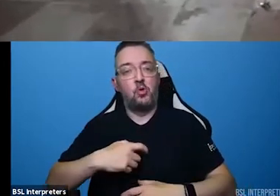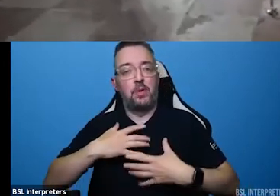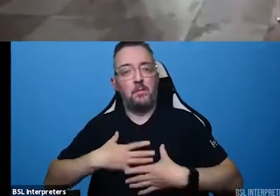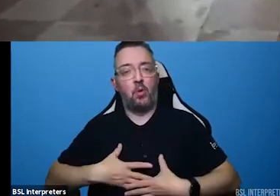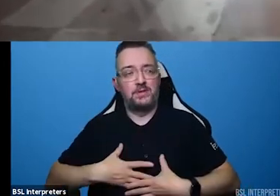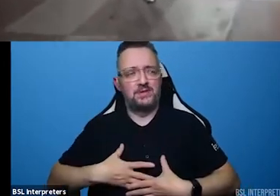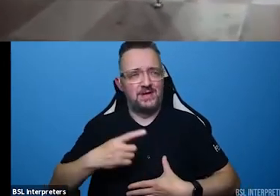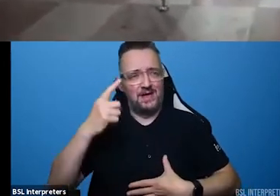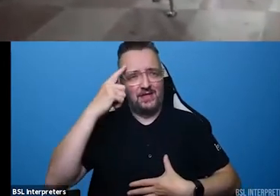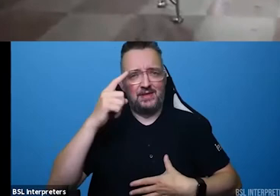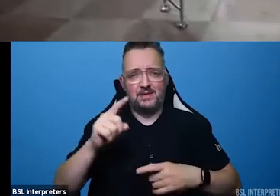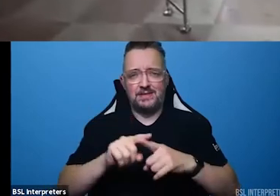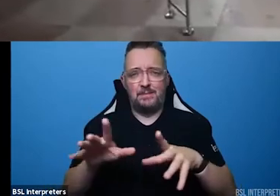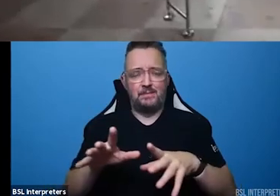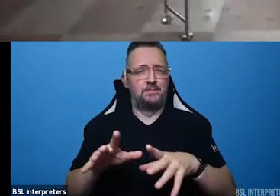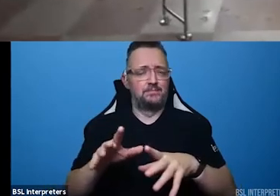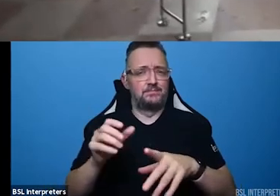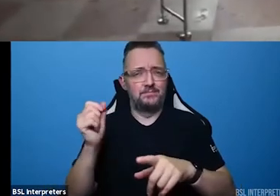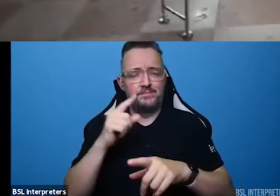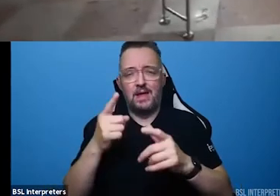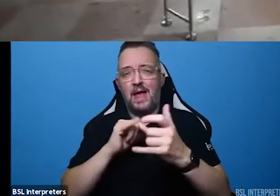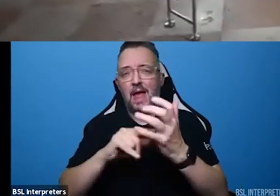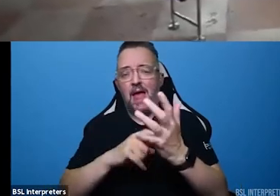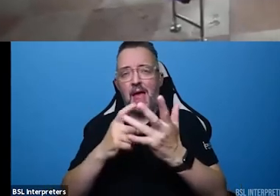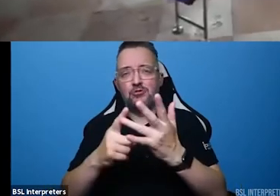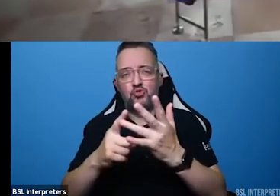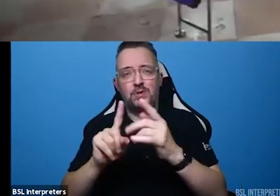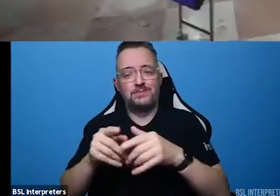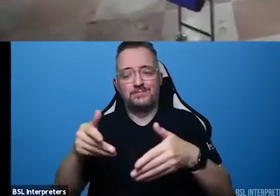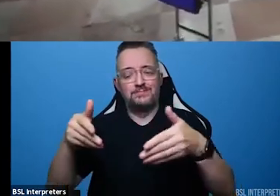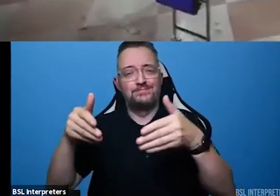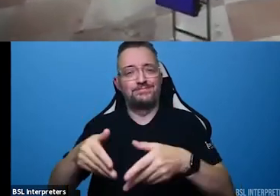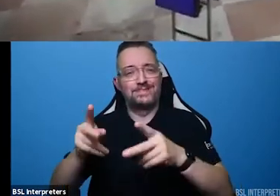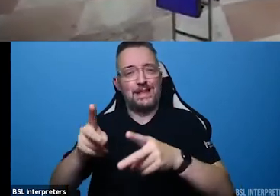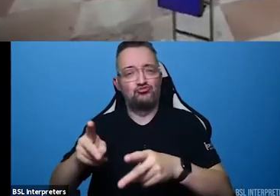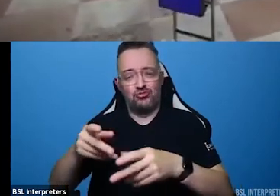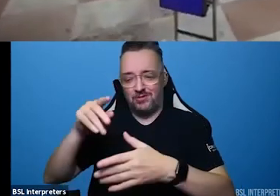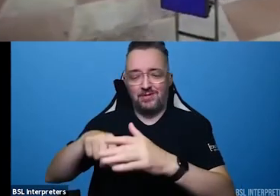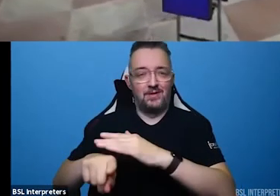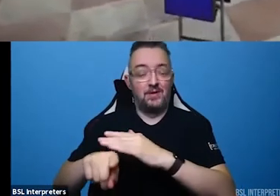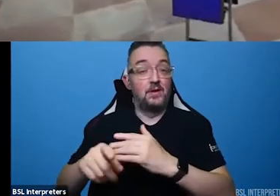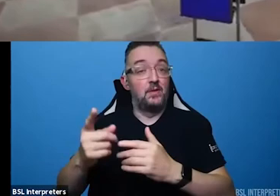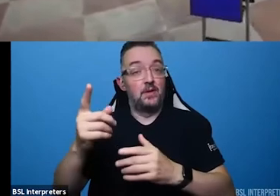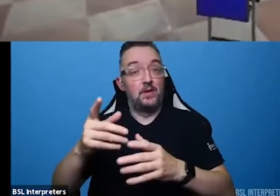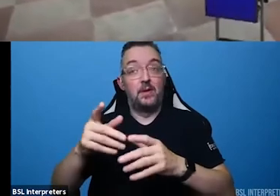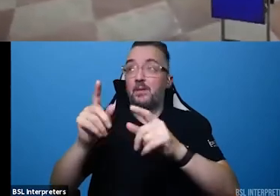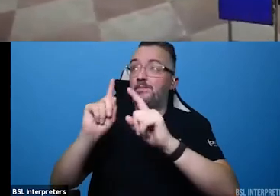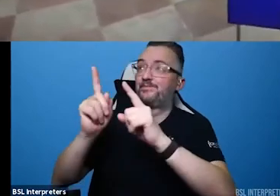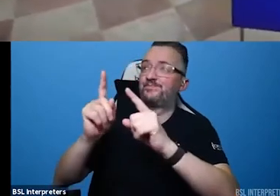astro-symmetry, or as a monument for humanity, or as humanity,